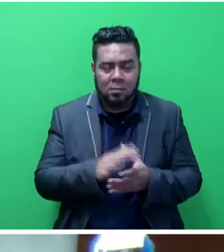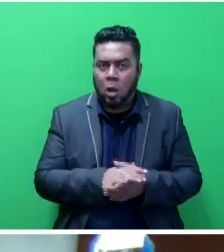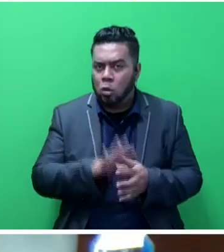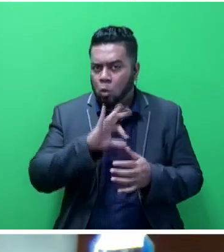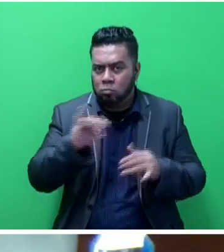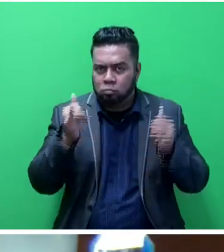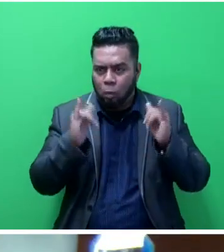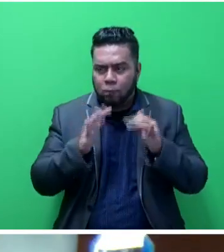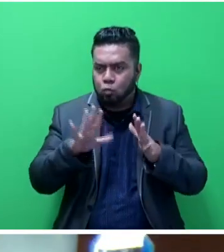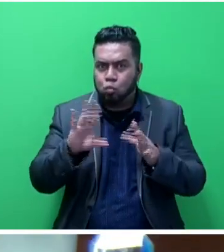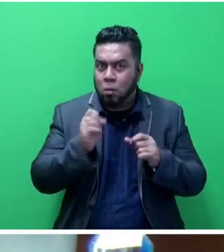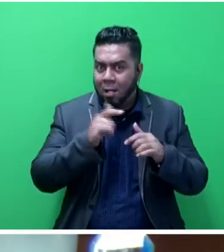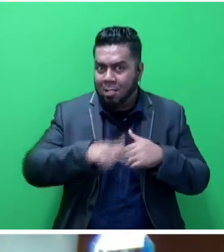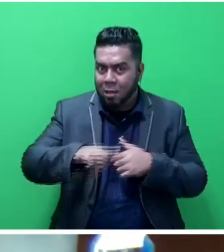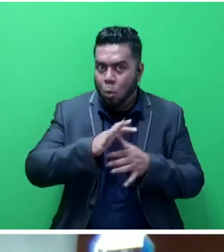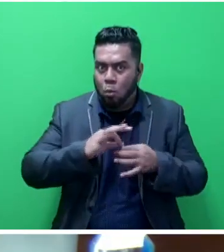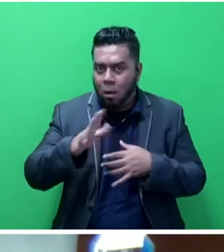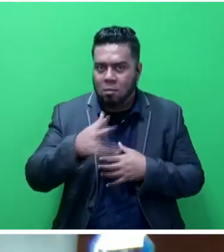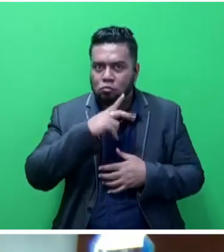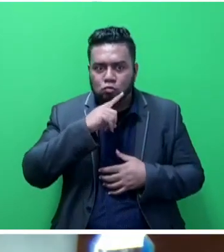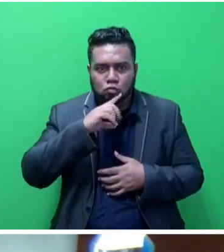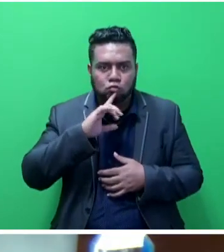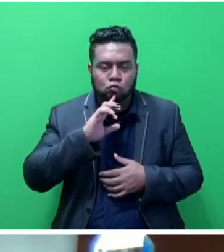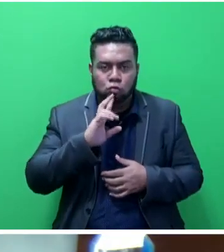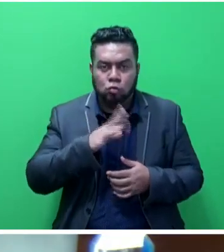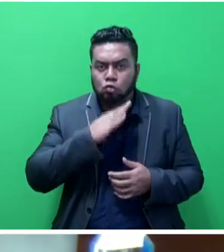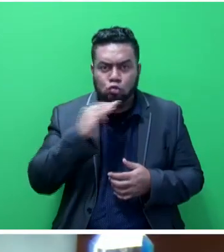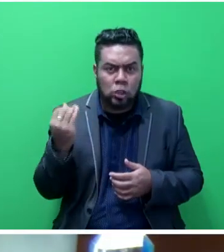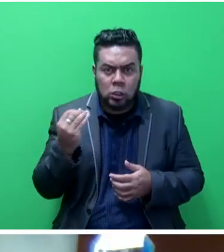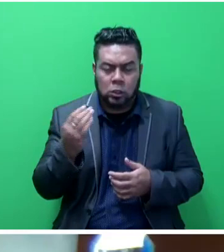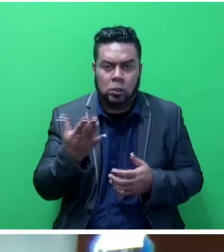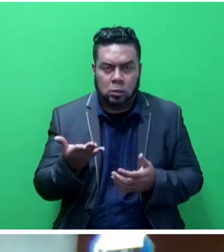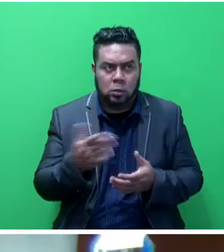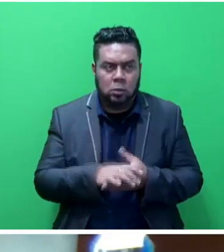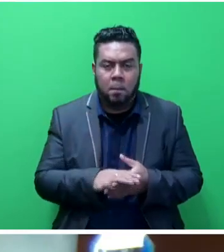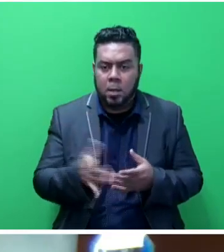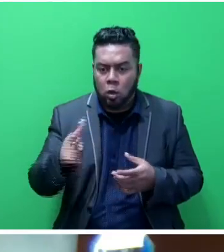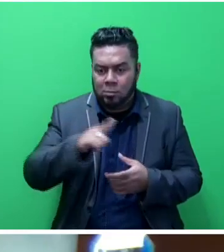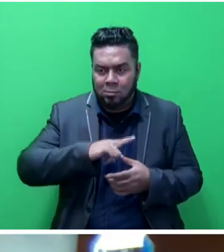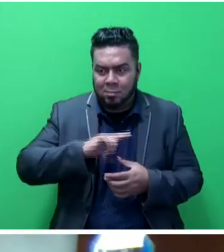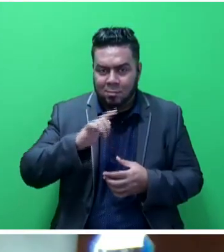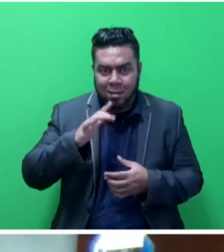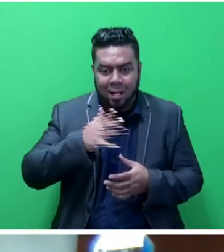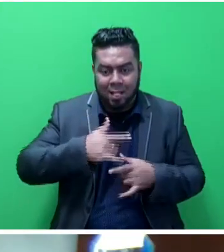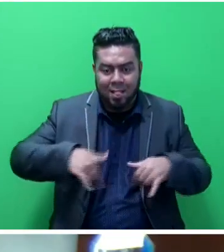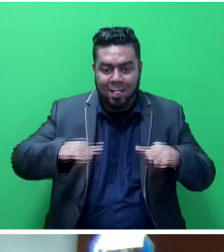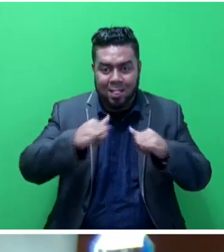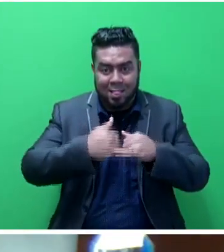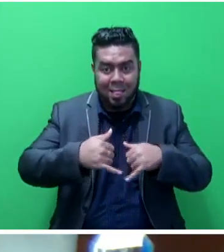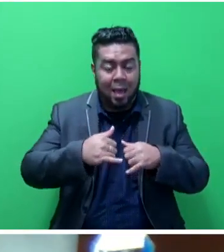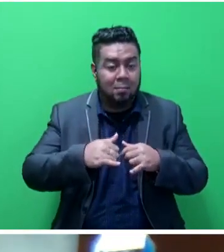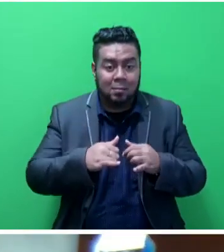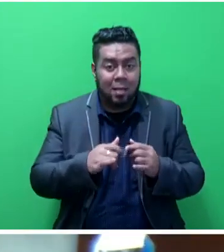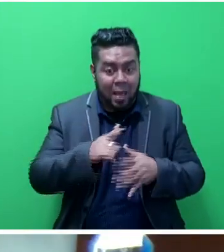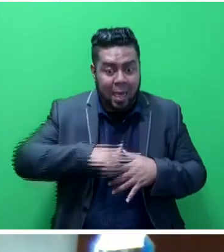injustice to the landowners because lying idle land is not providing any return or any benefit to anyone.